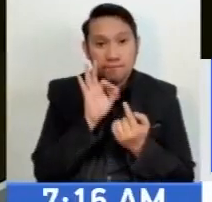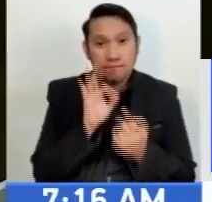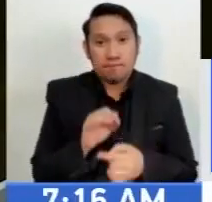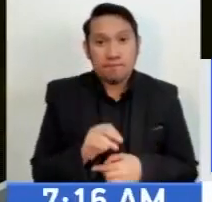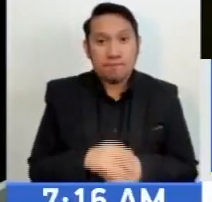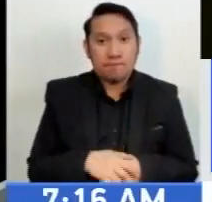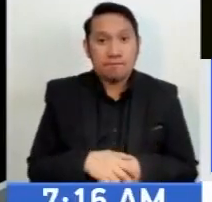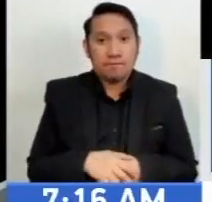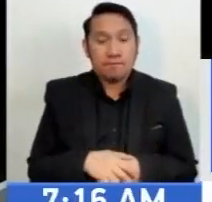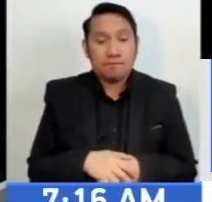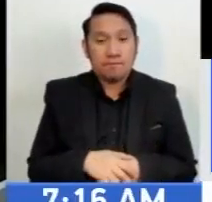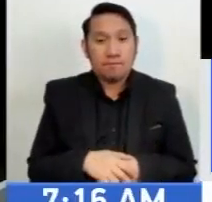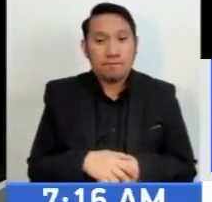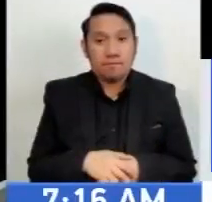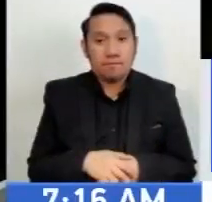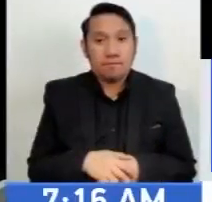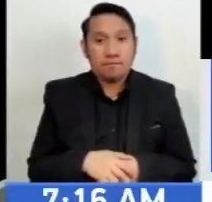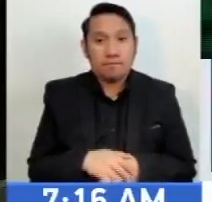Duavit Jr.